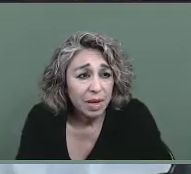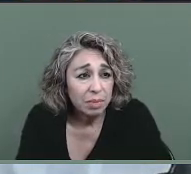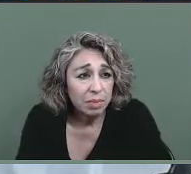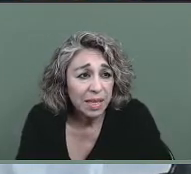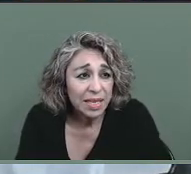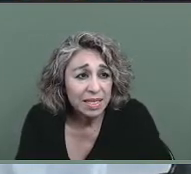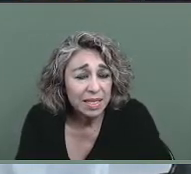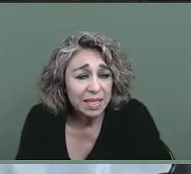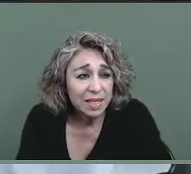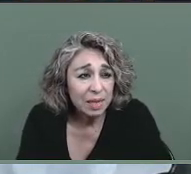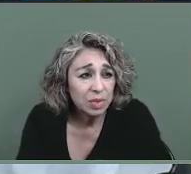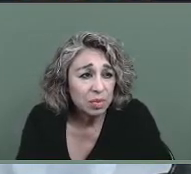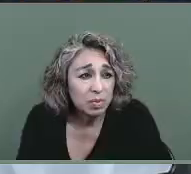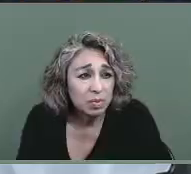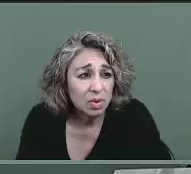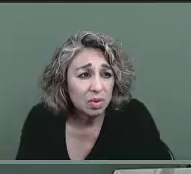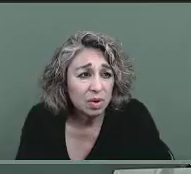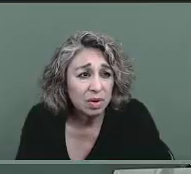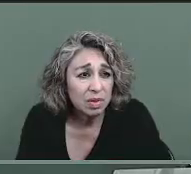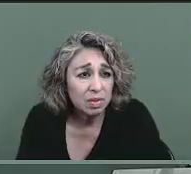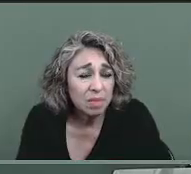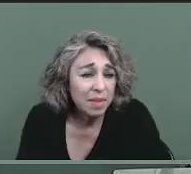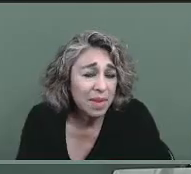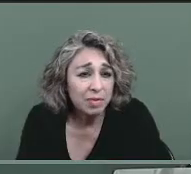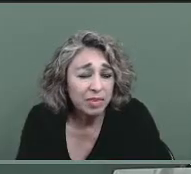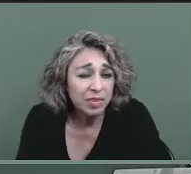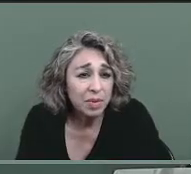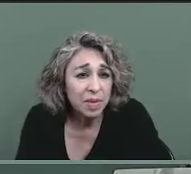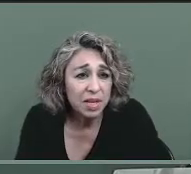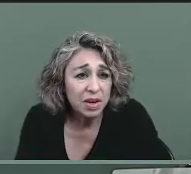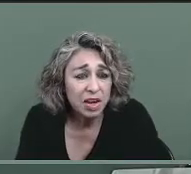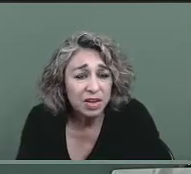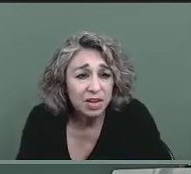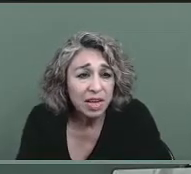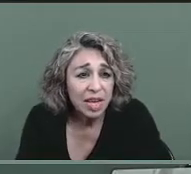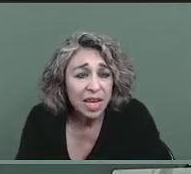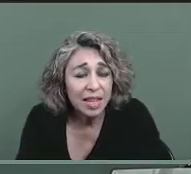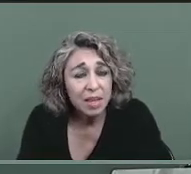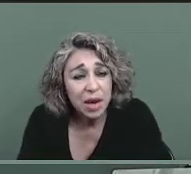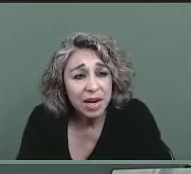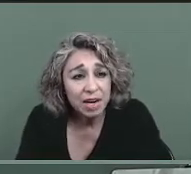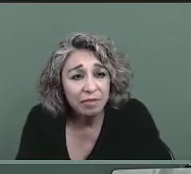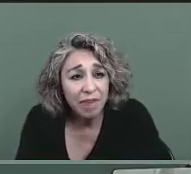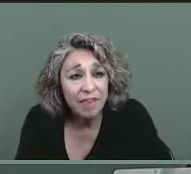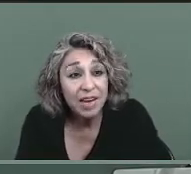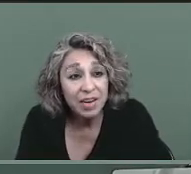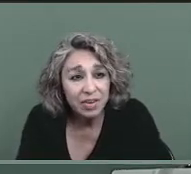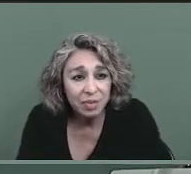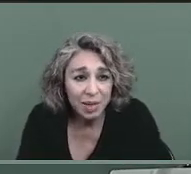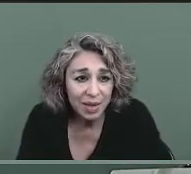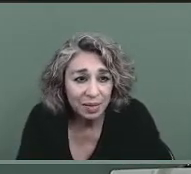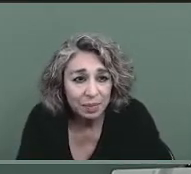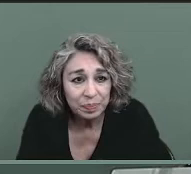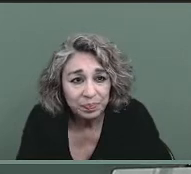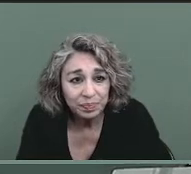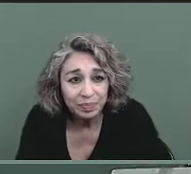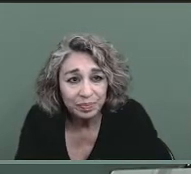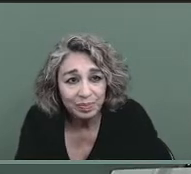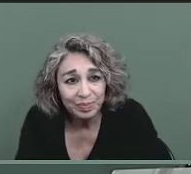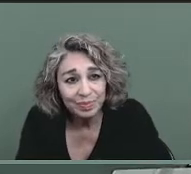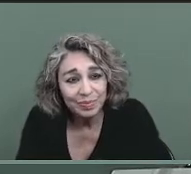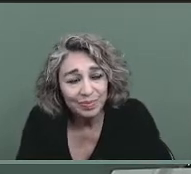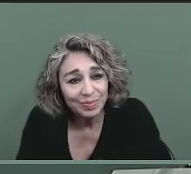place that was worth maybe a fifty million dollars and they bought it at five hundred million